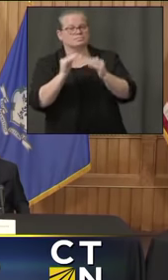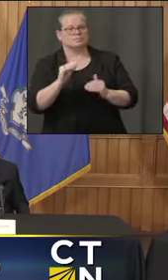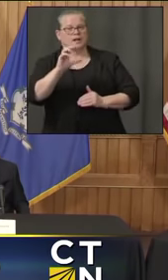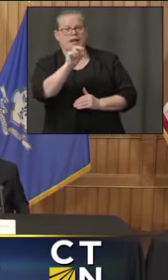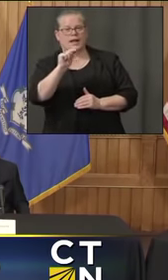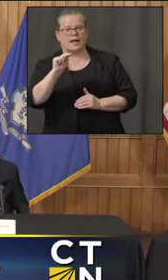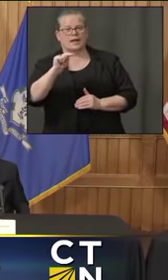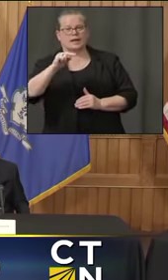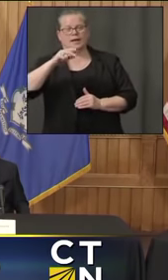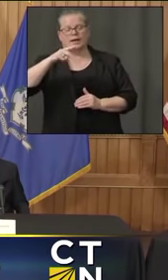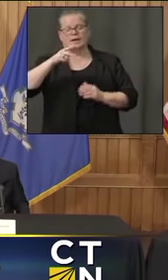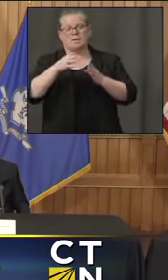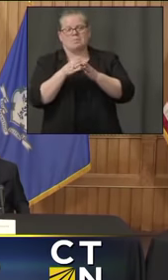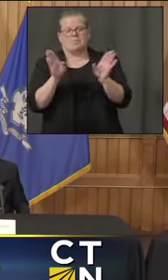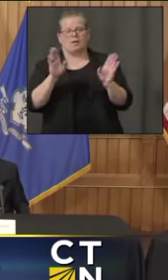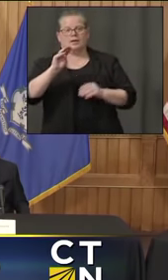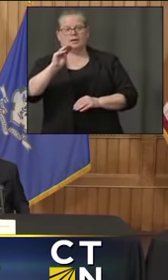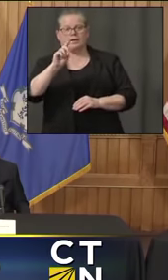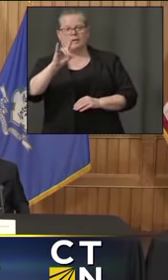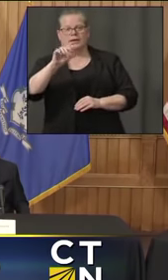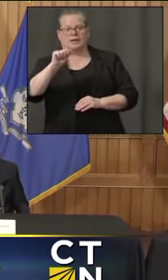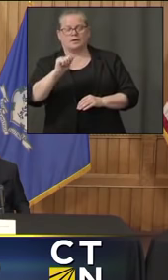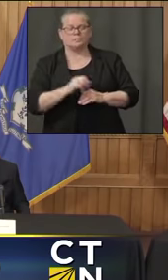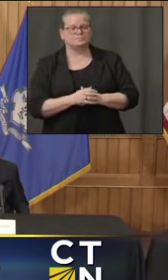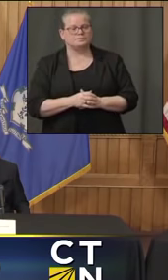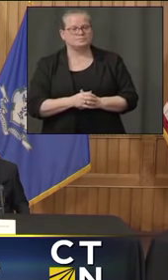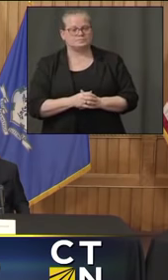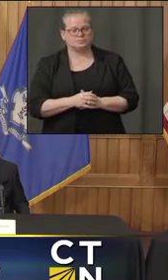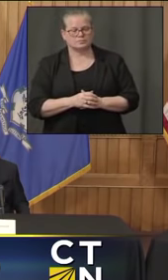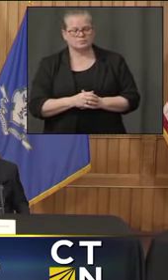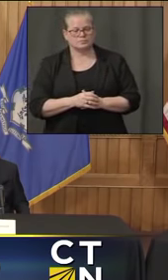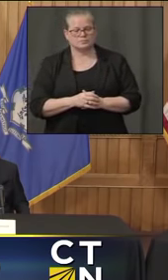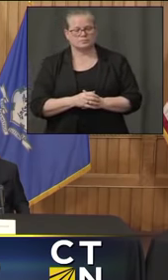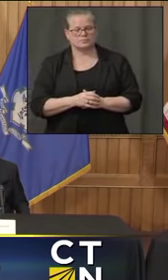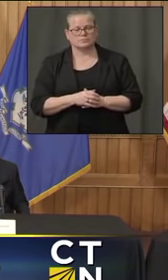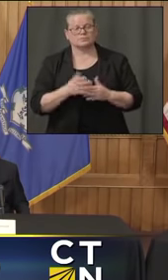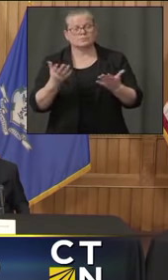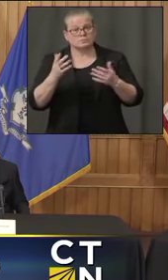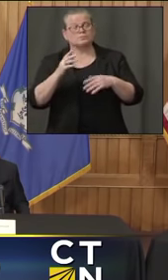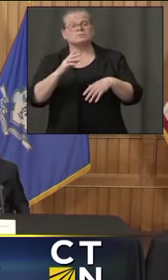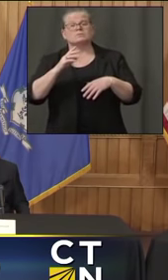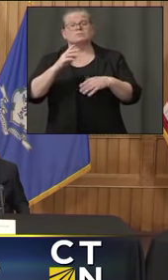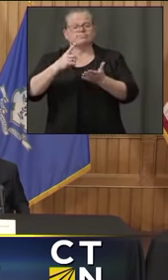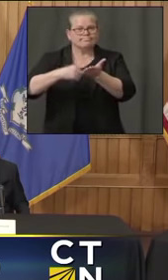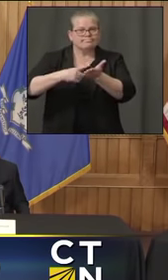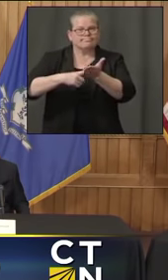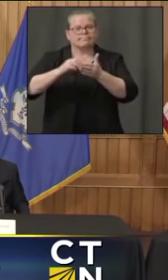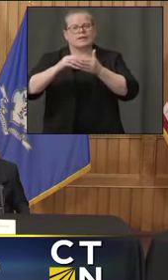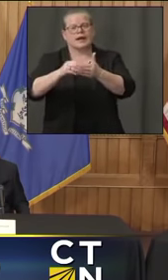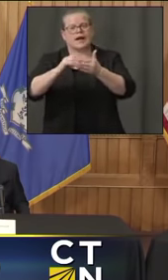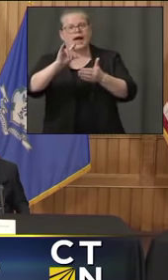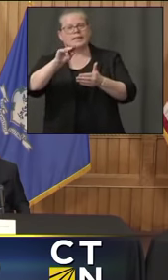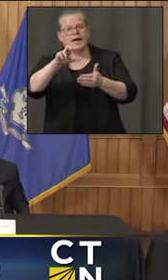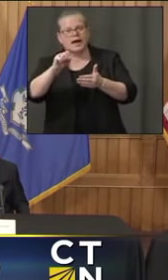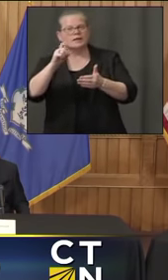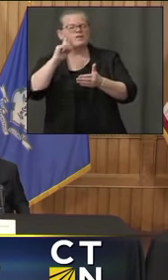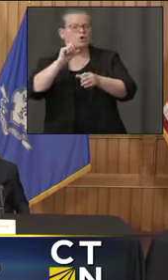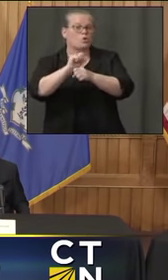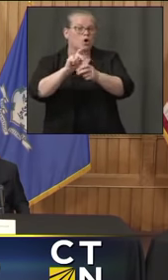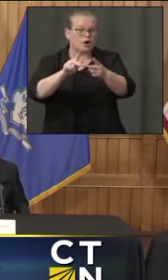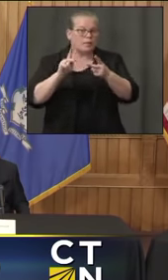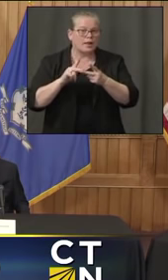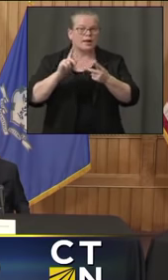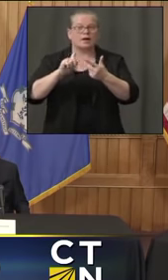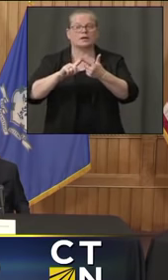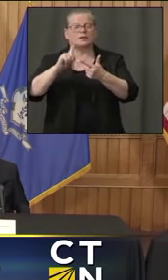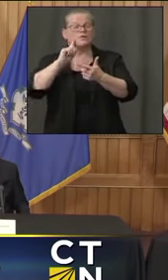The CDC has released guidelines for reopening schools, the workplaces, and camps, et cetera. Have you had a chance to review them, Governor,